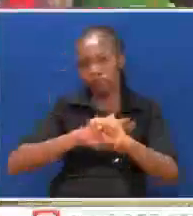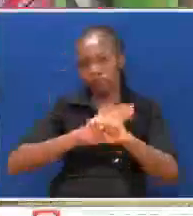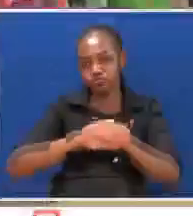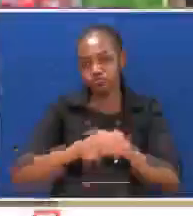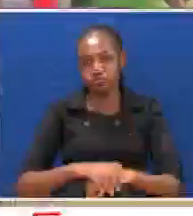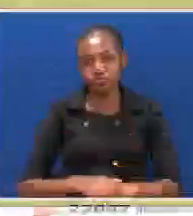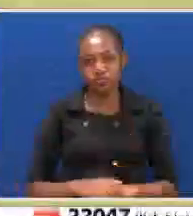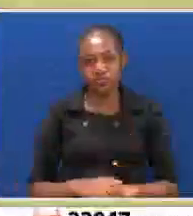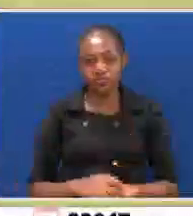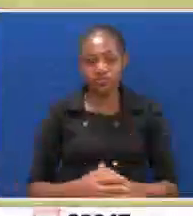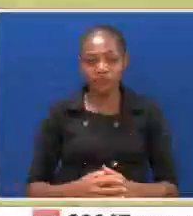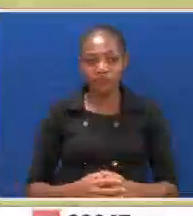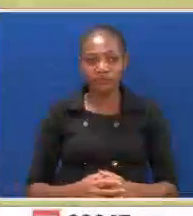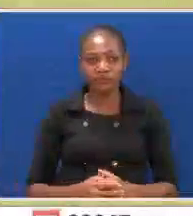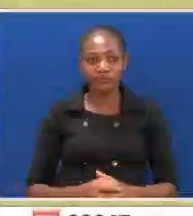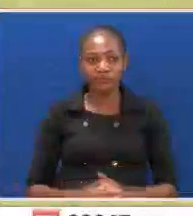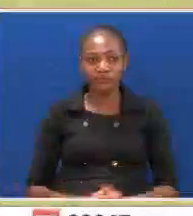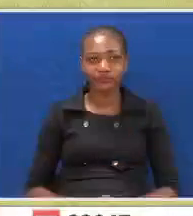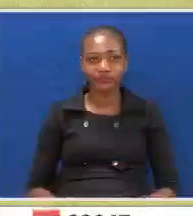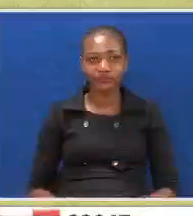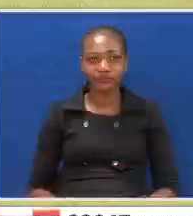edition.